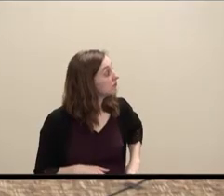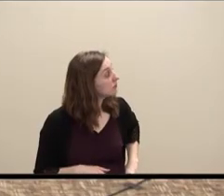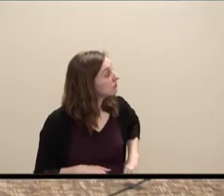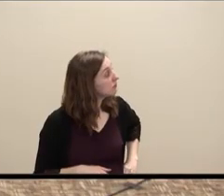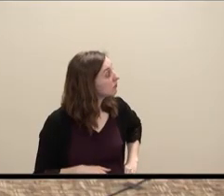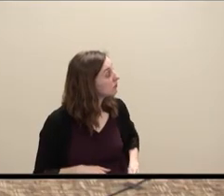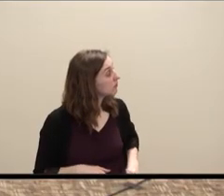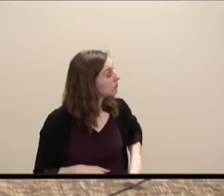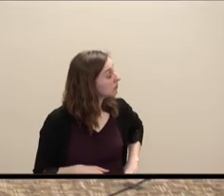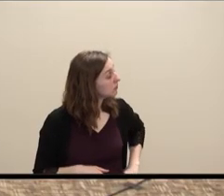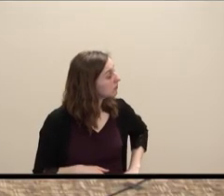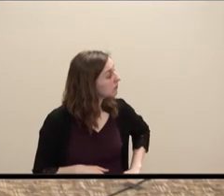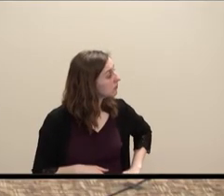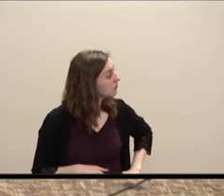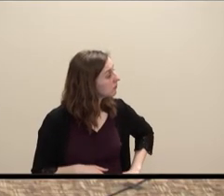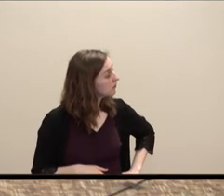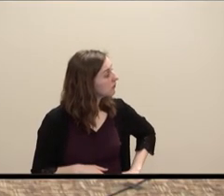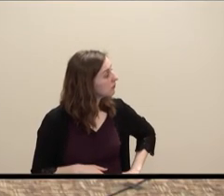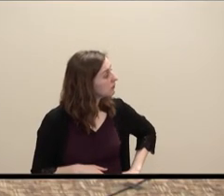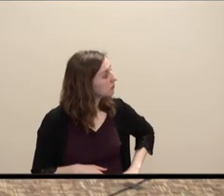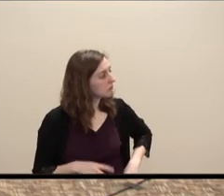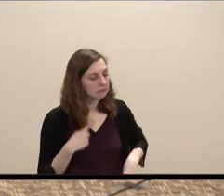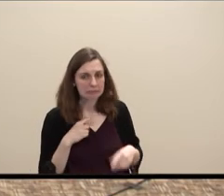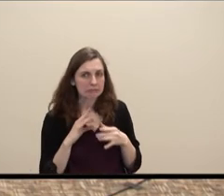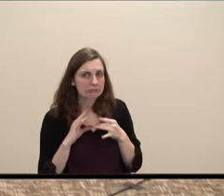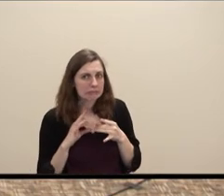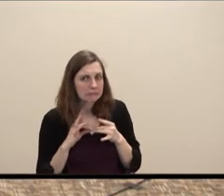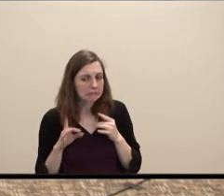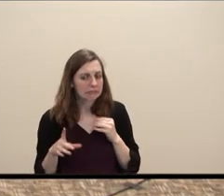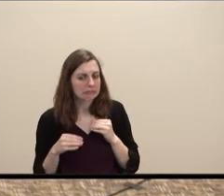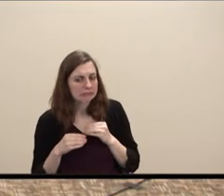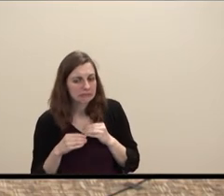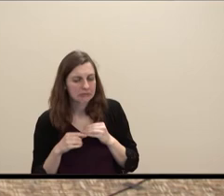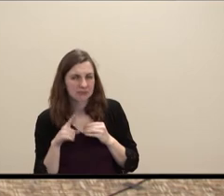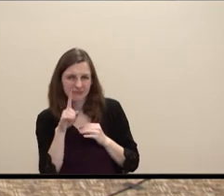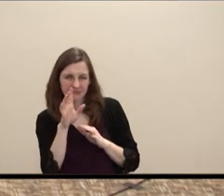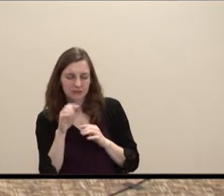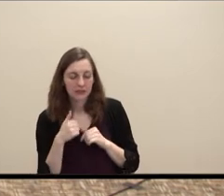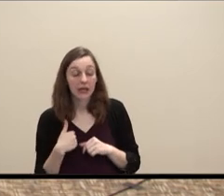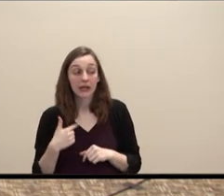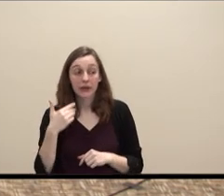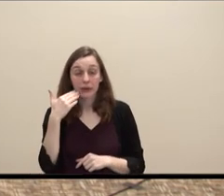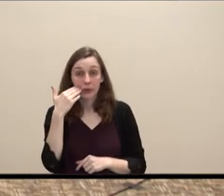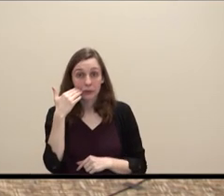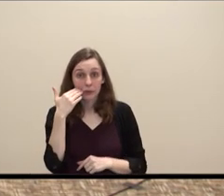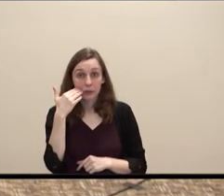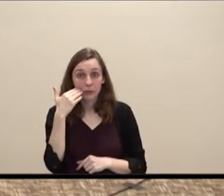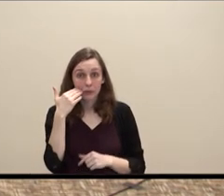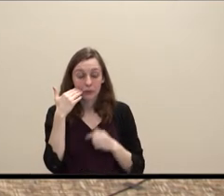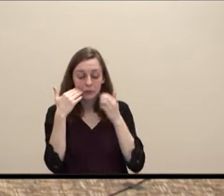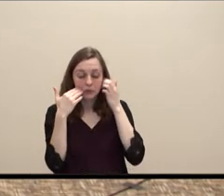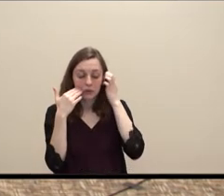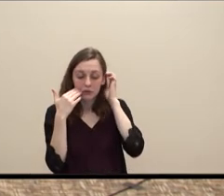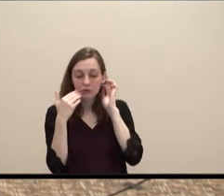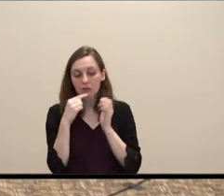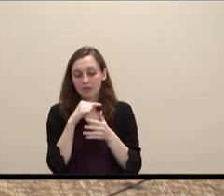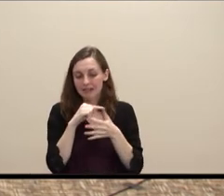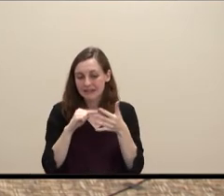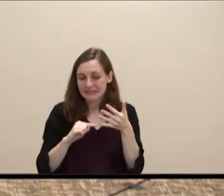Yeah. Madam President. Okay. Yeah. Ms. Kornblum, I know that these